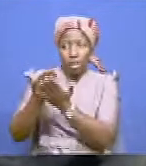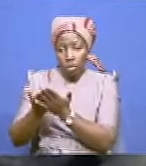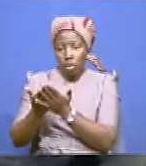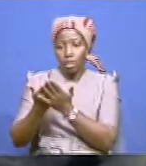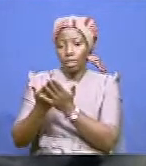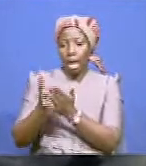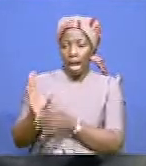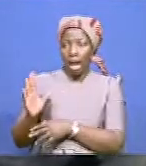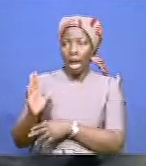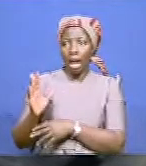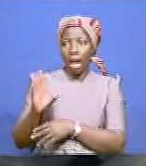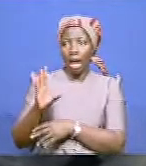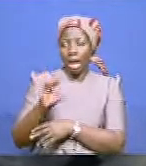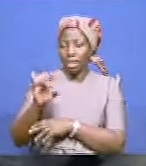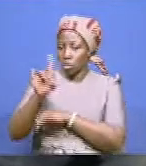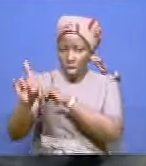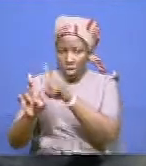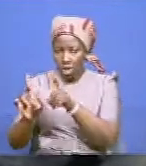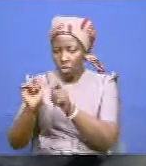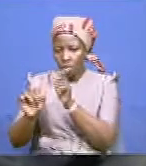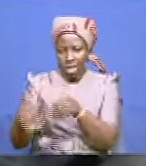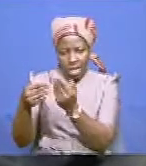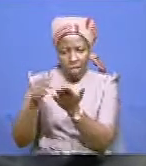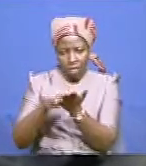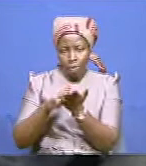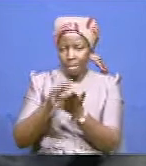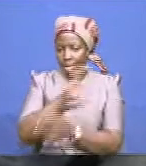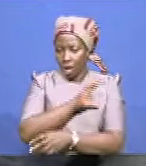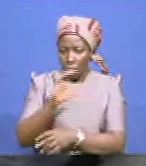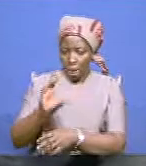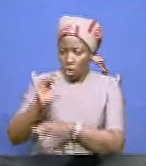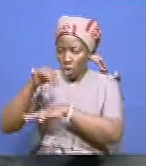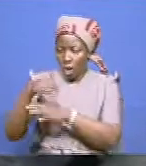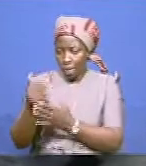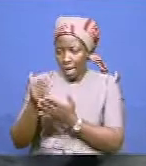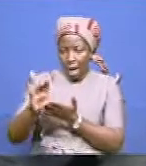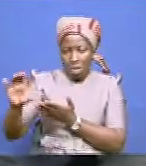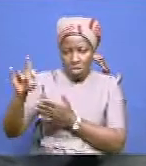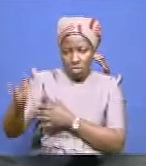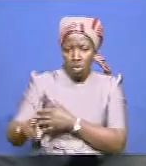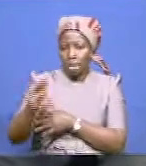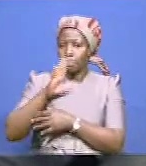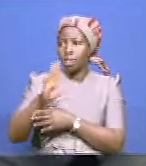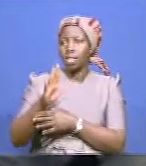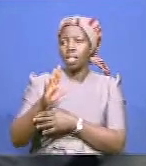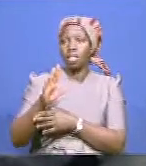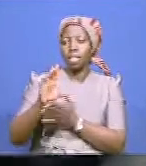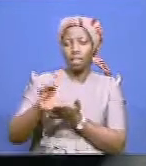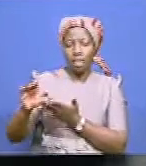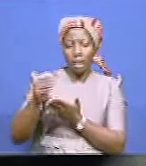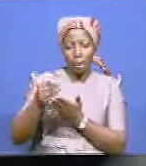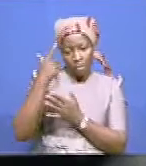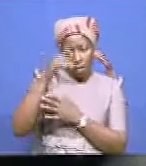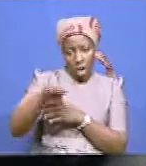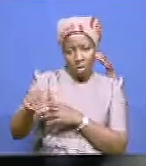inquiry, which gave recommendations that the Commission on Revenue Allocation will be setting ceilings for county assemblies,